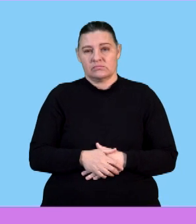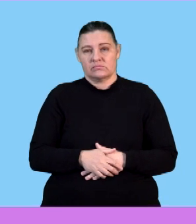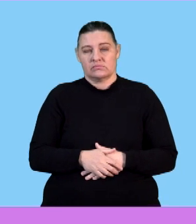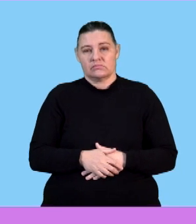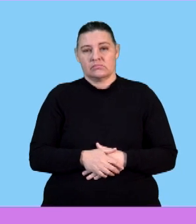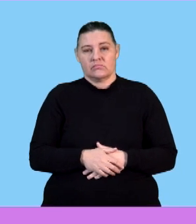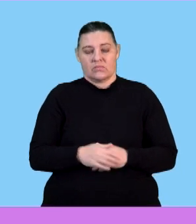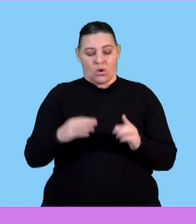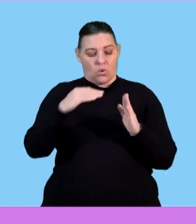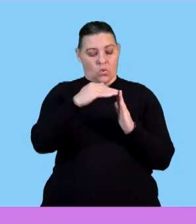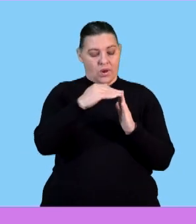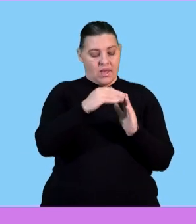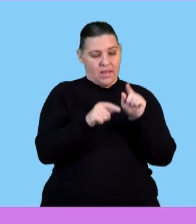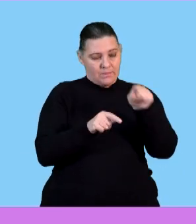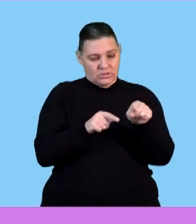it at that corner,